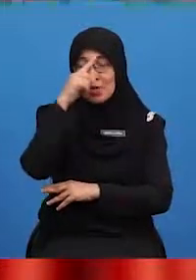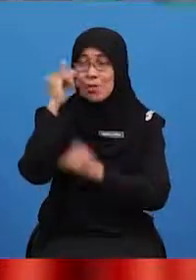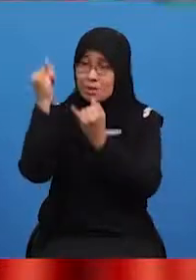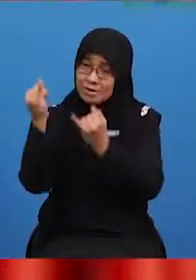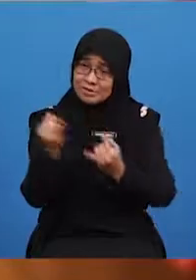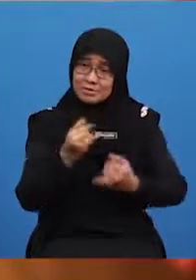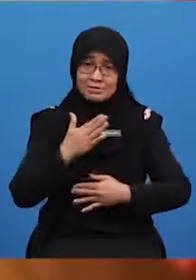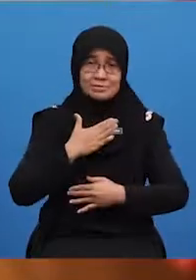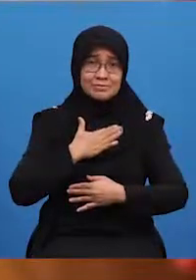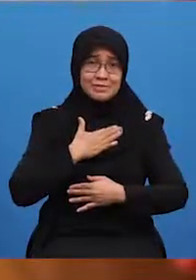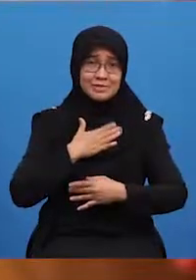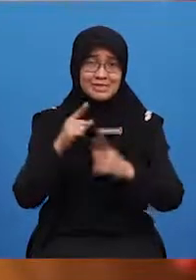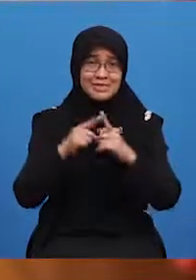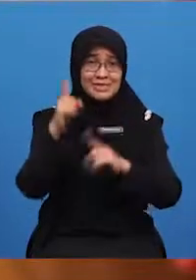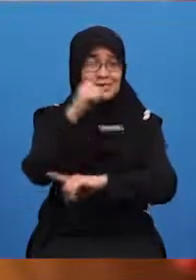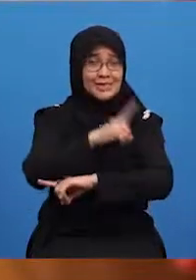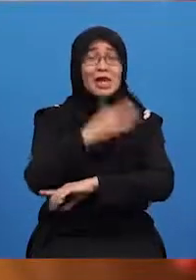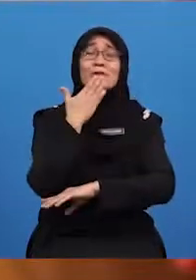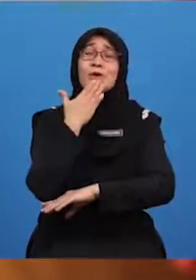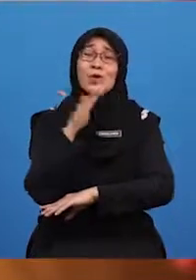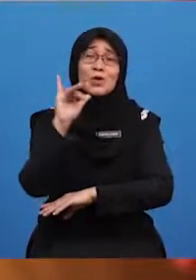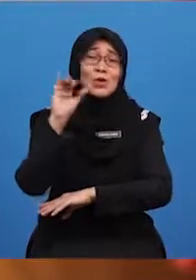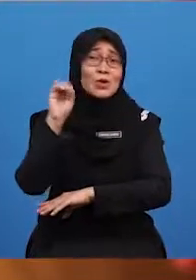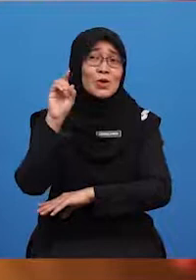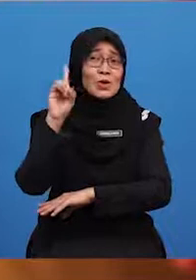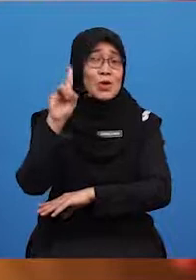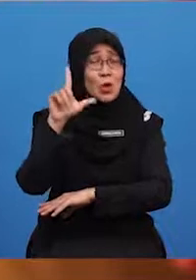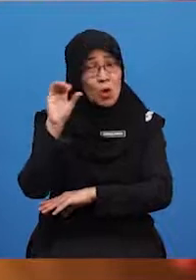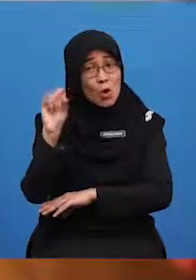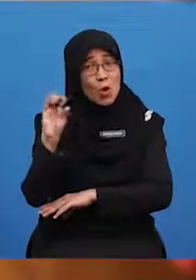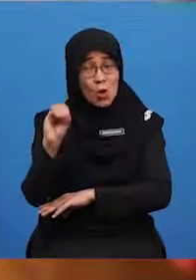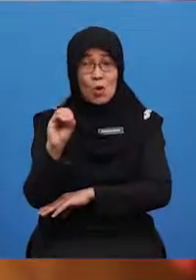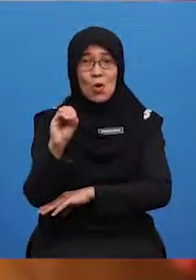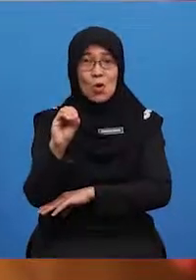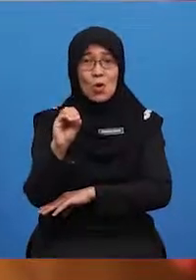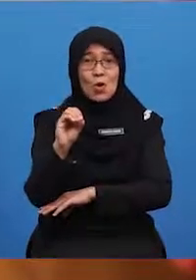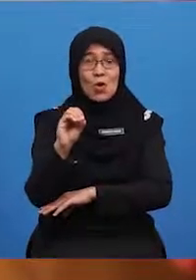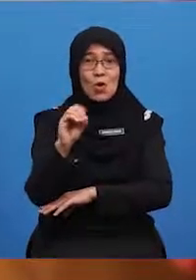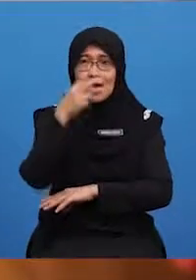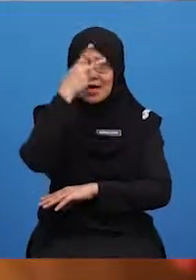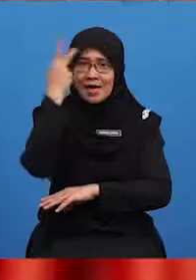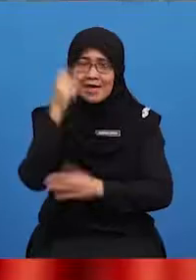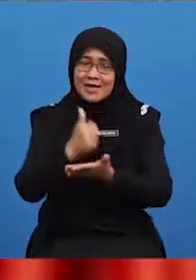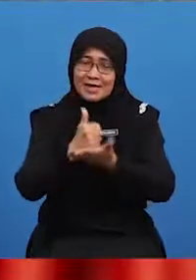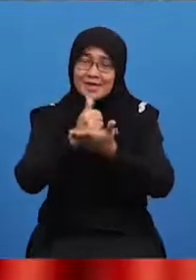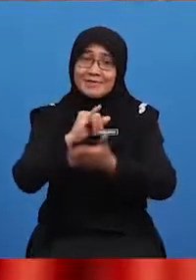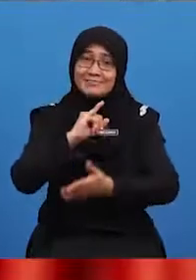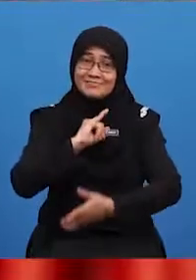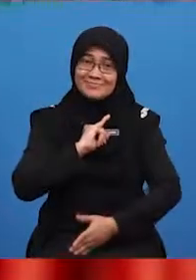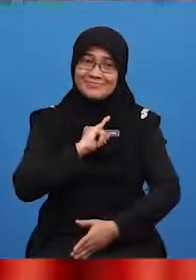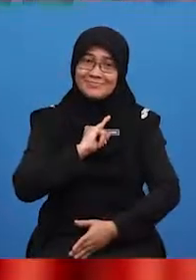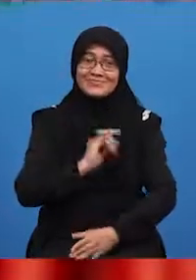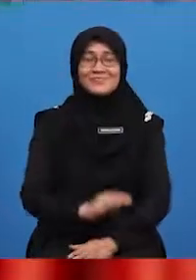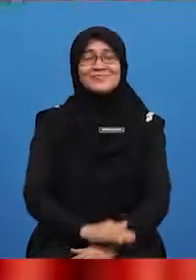today. Thank you, Yolo, for willing to help me with today's lesson.